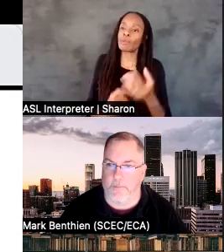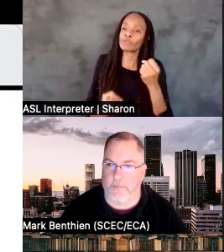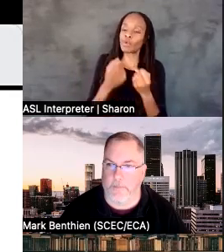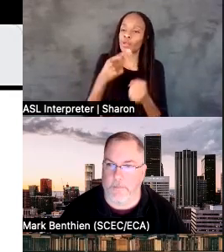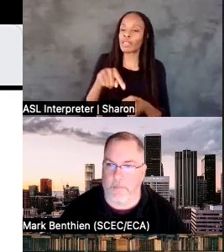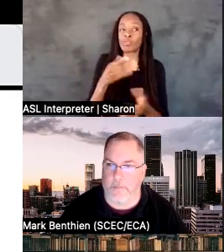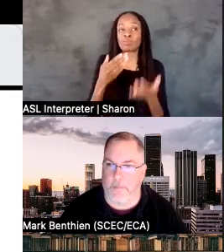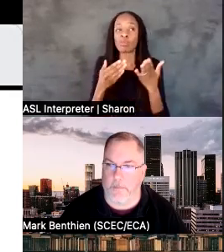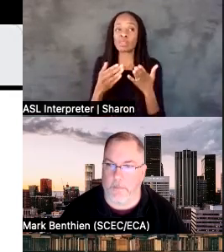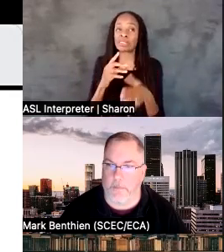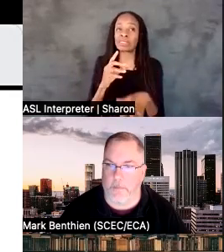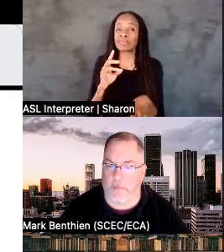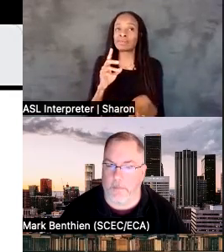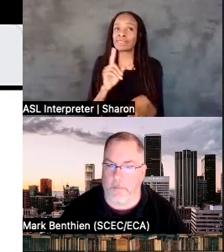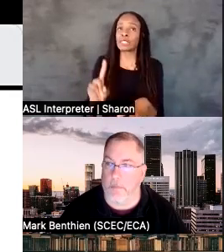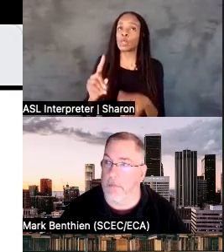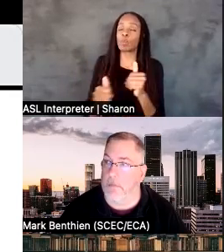probably the single most